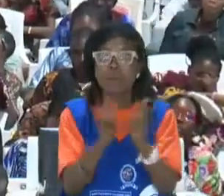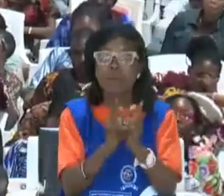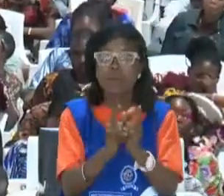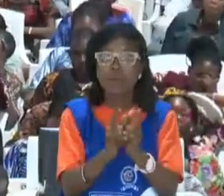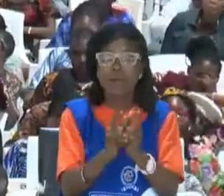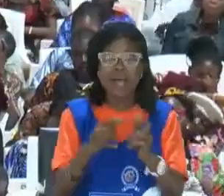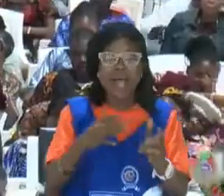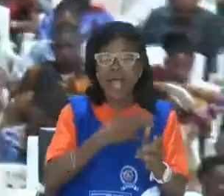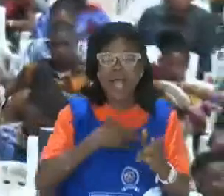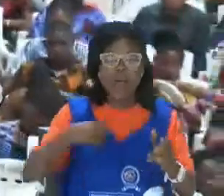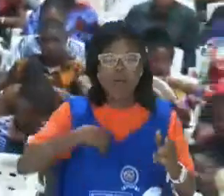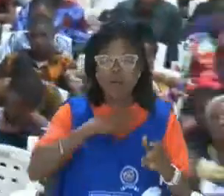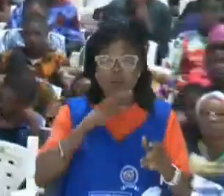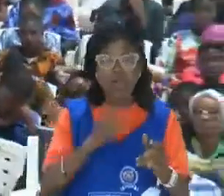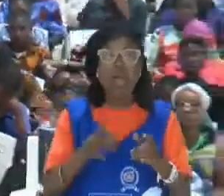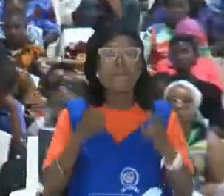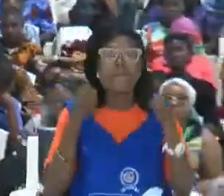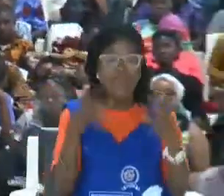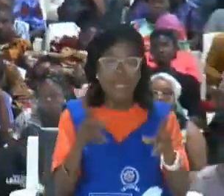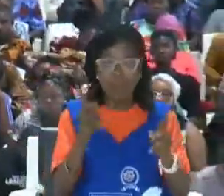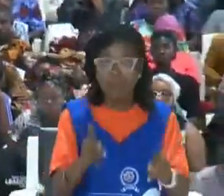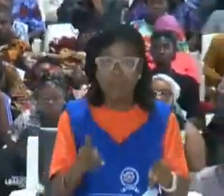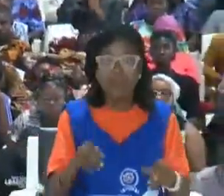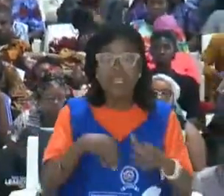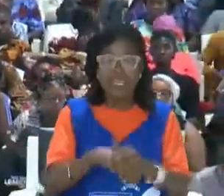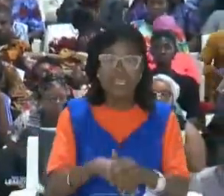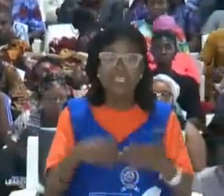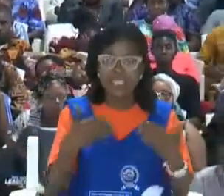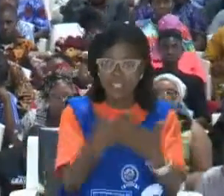and we are many in some other viewing stations.